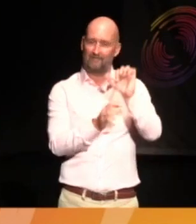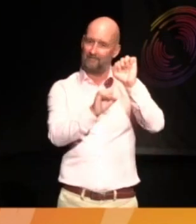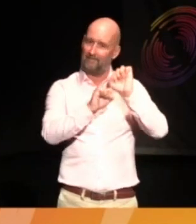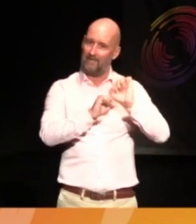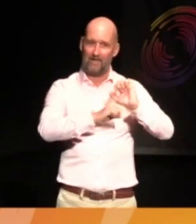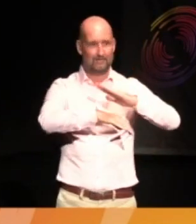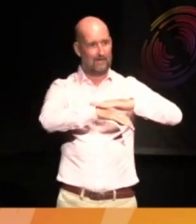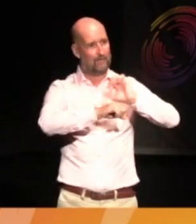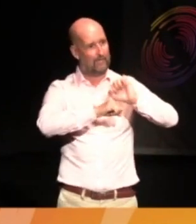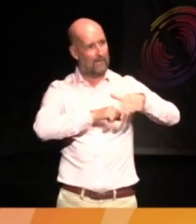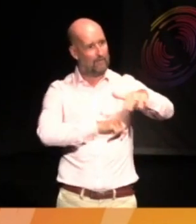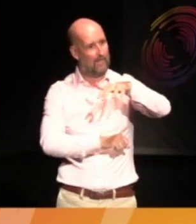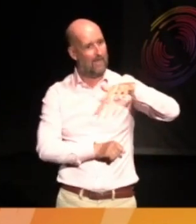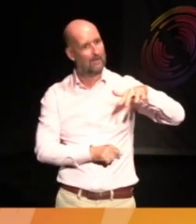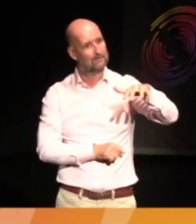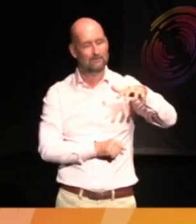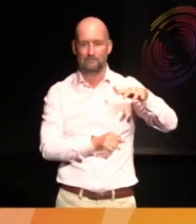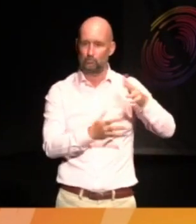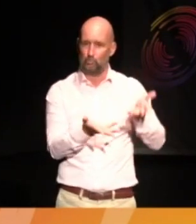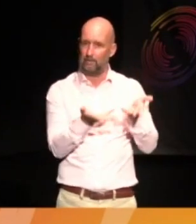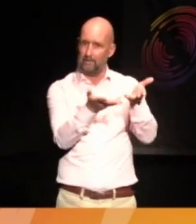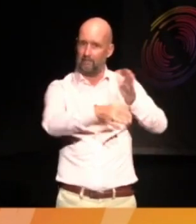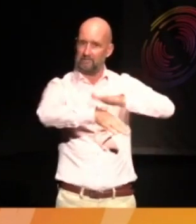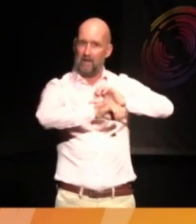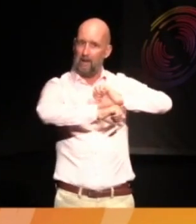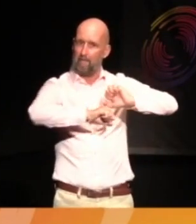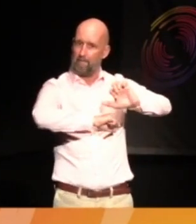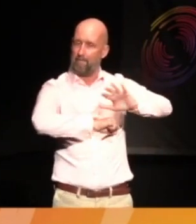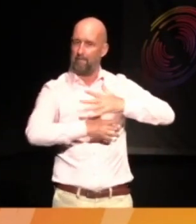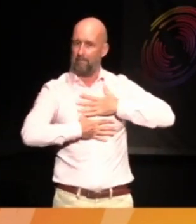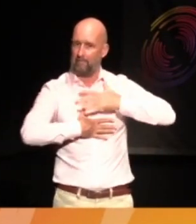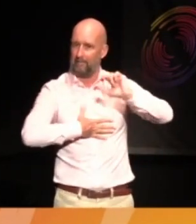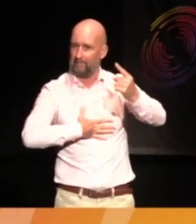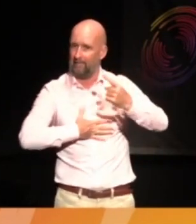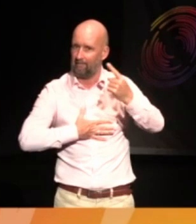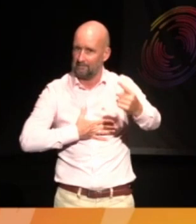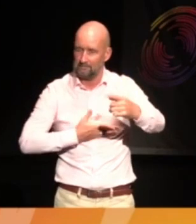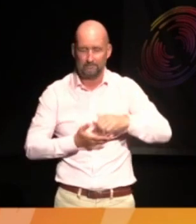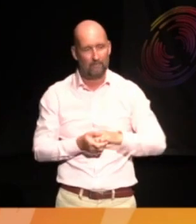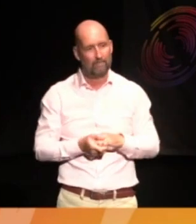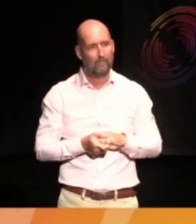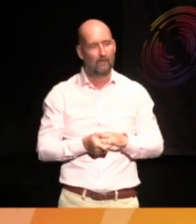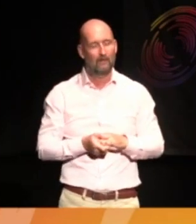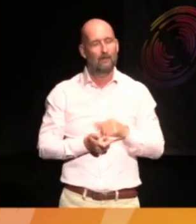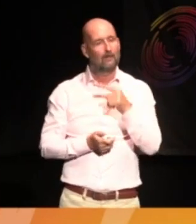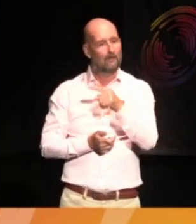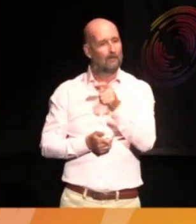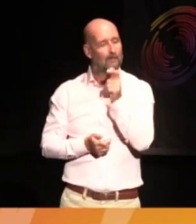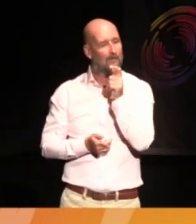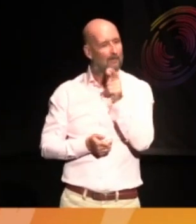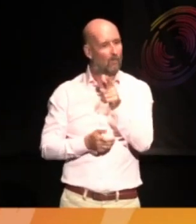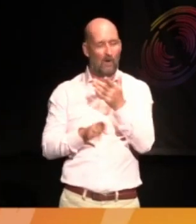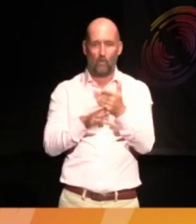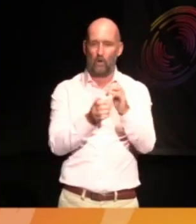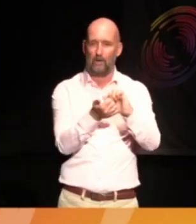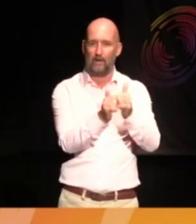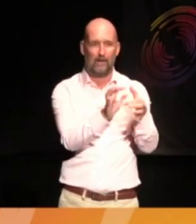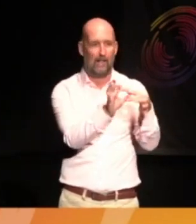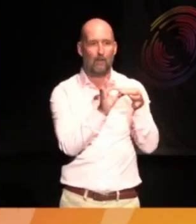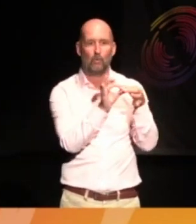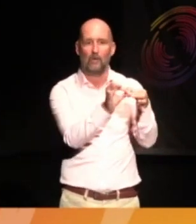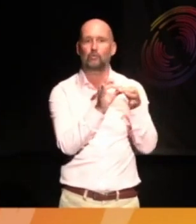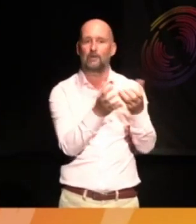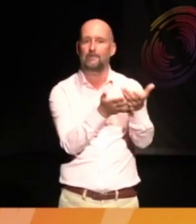and place and creating space for people. And also she spoke very powerfully there about collaboration and safe